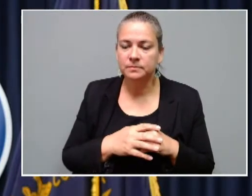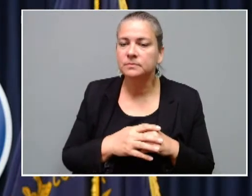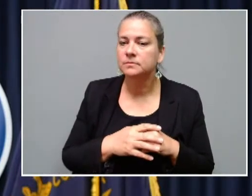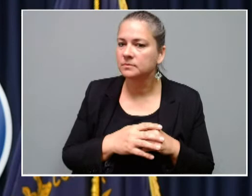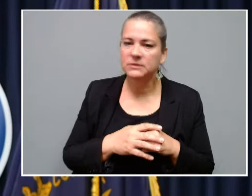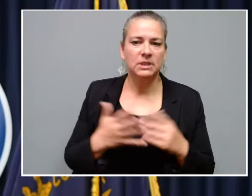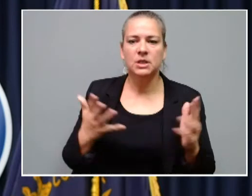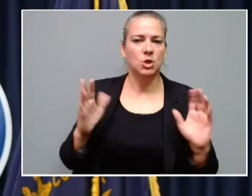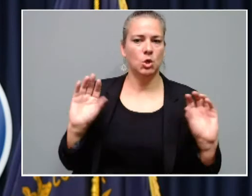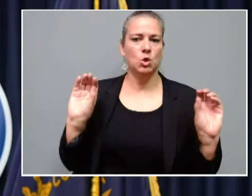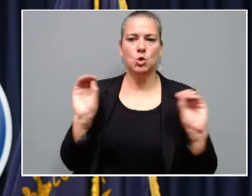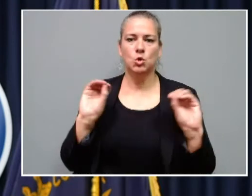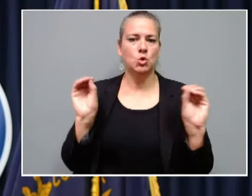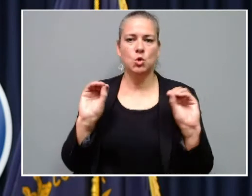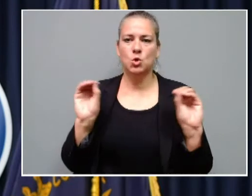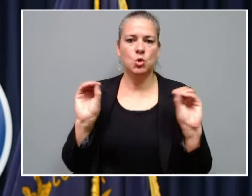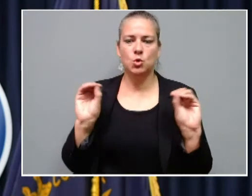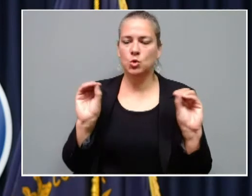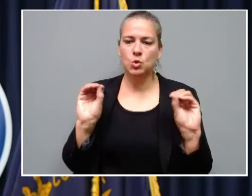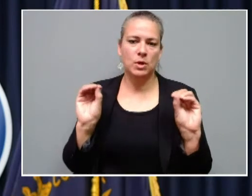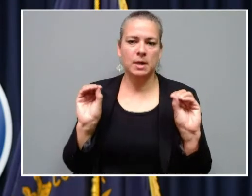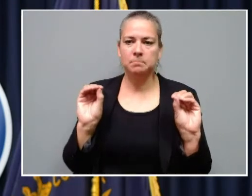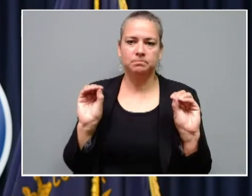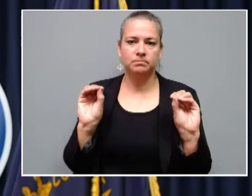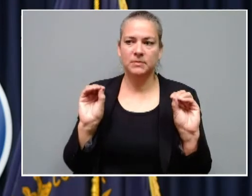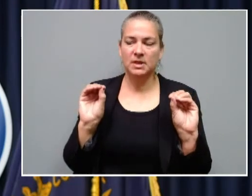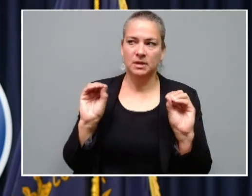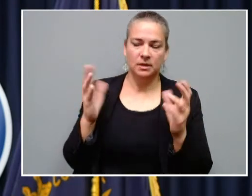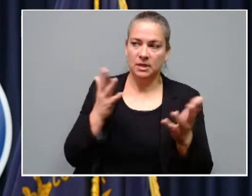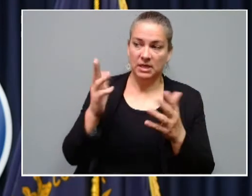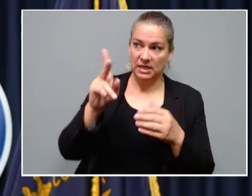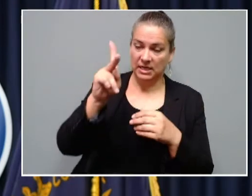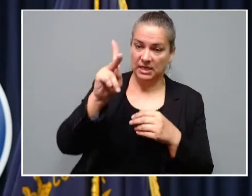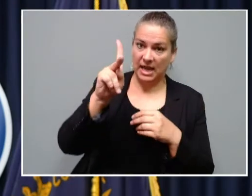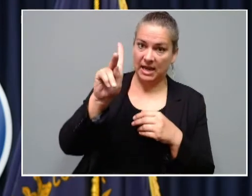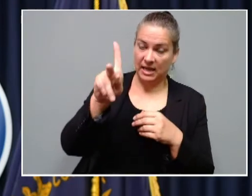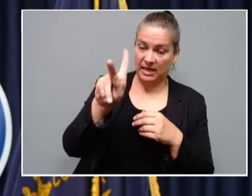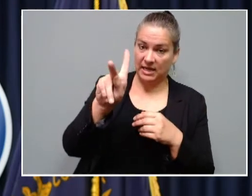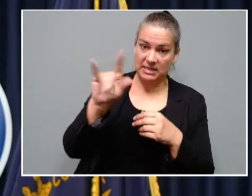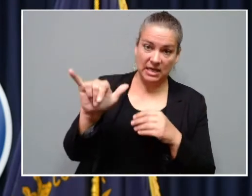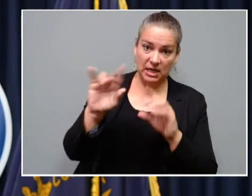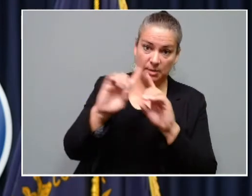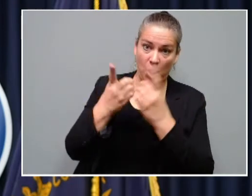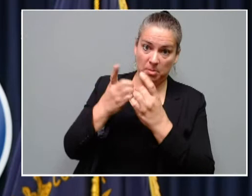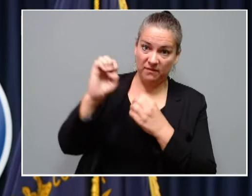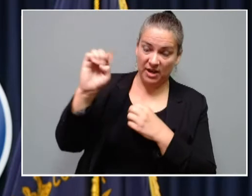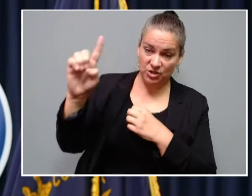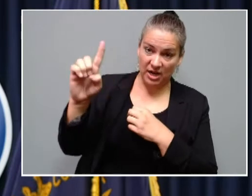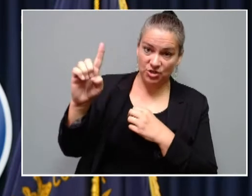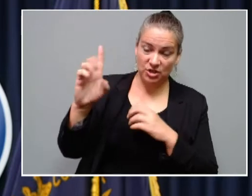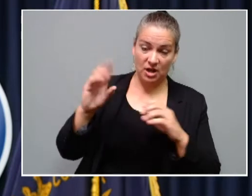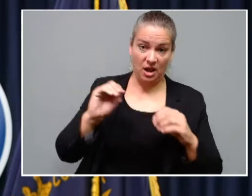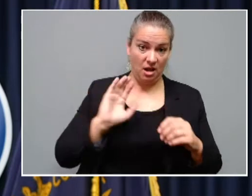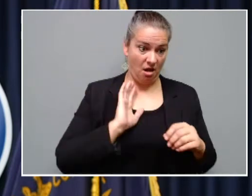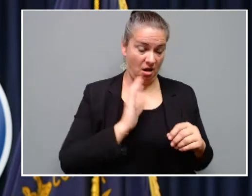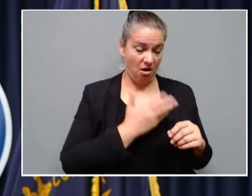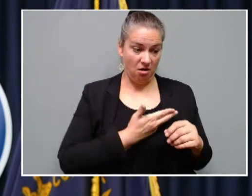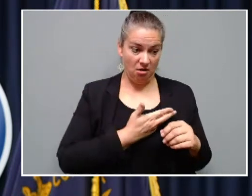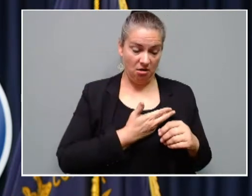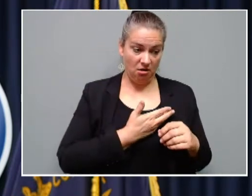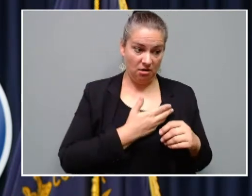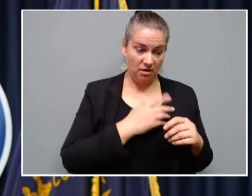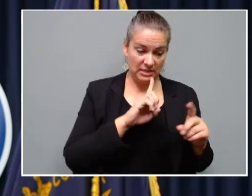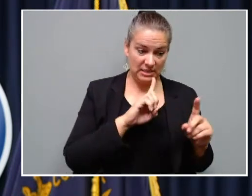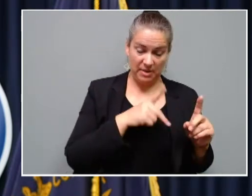no distance or room at all between the Kentucky Department of Education and our administration and DPH in our belief that there